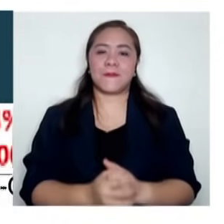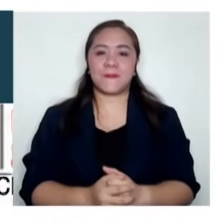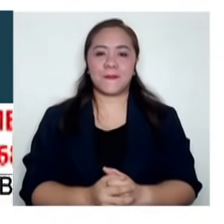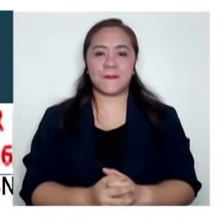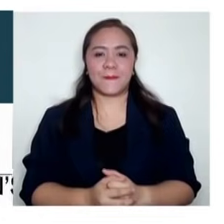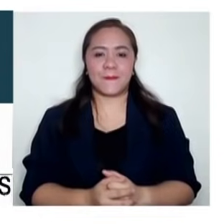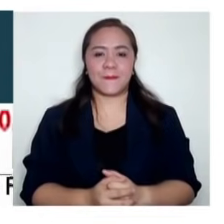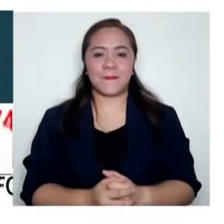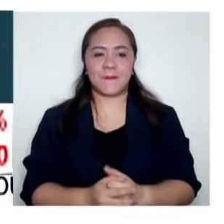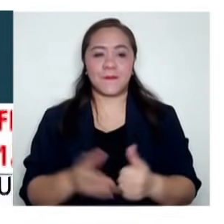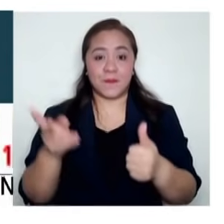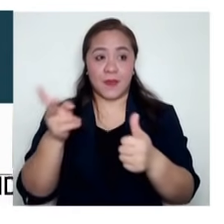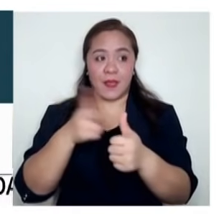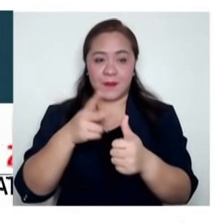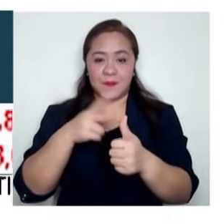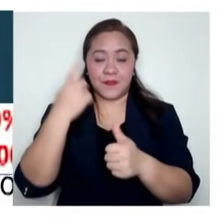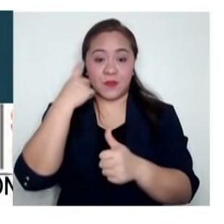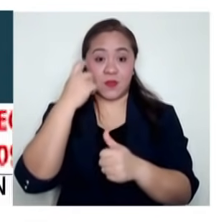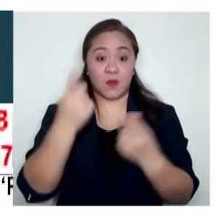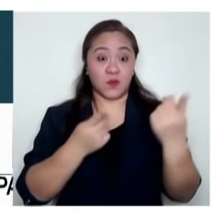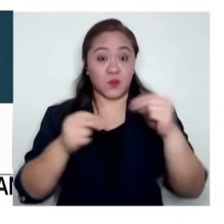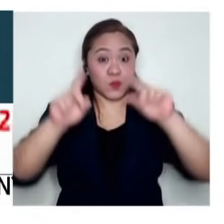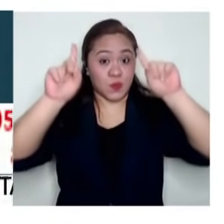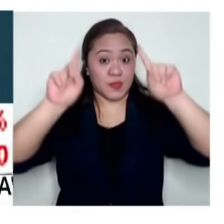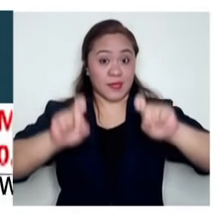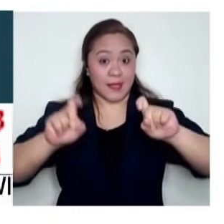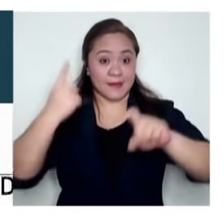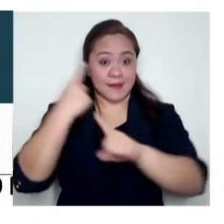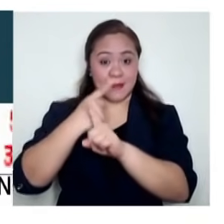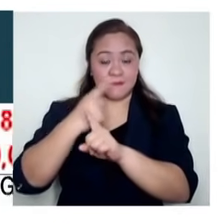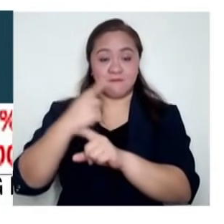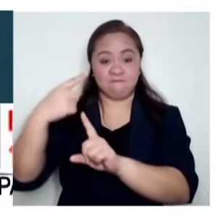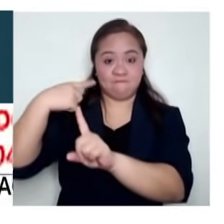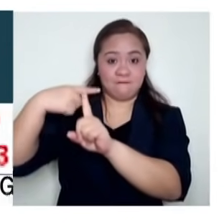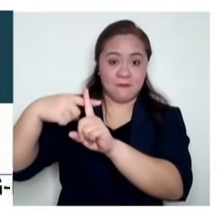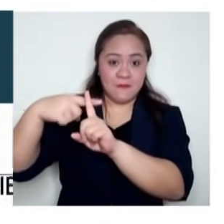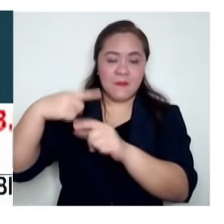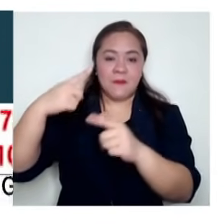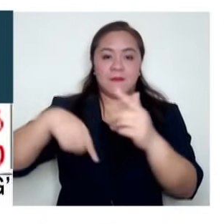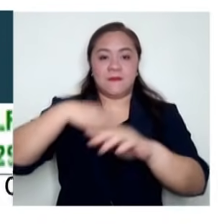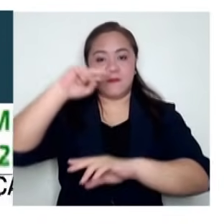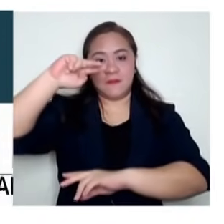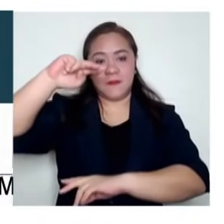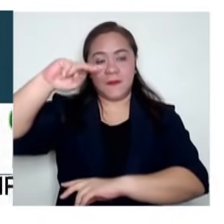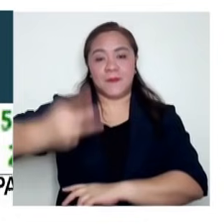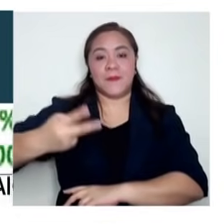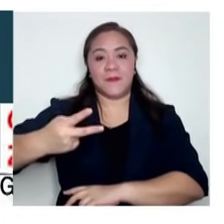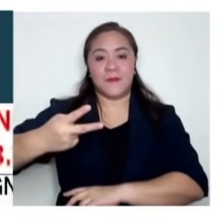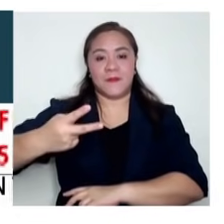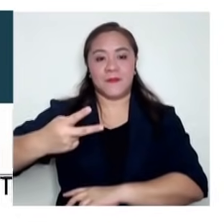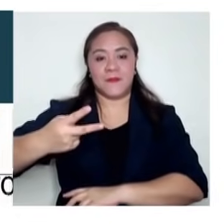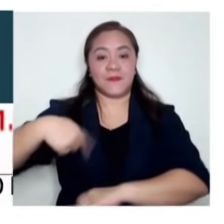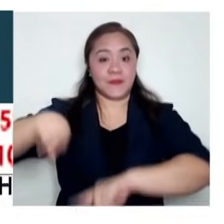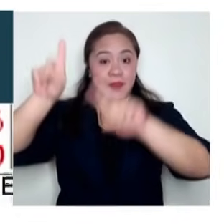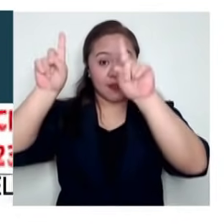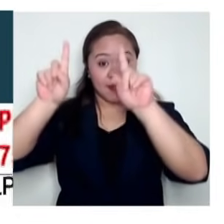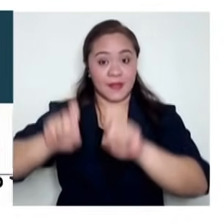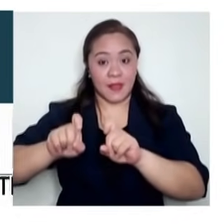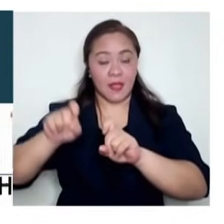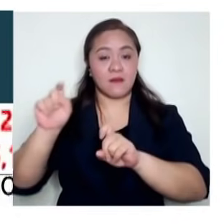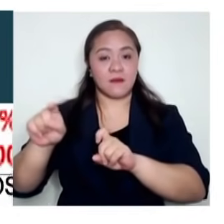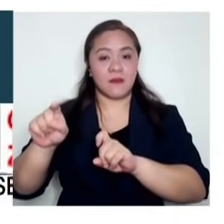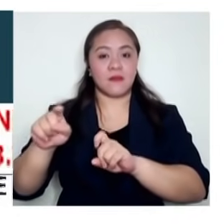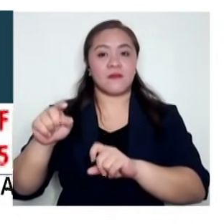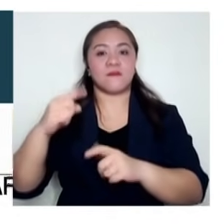The first test that administered, the results were positive. And then came the second test results that came out